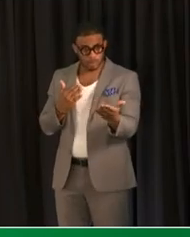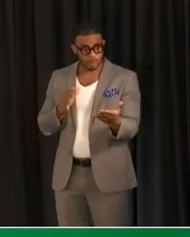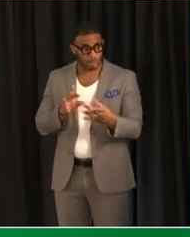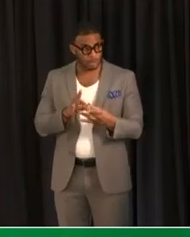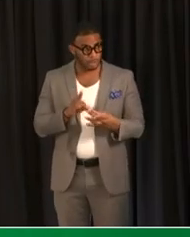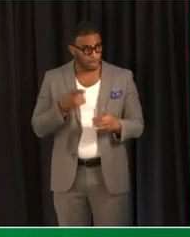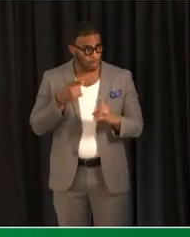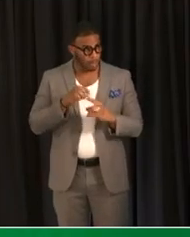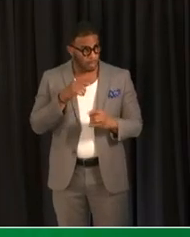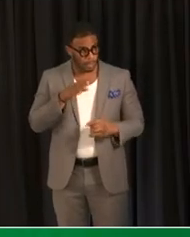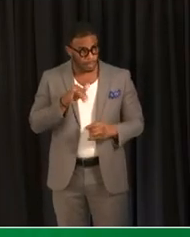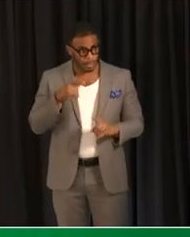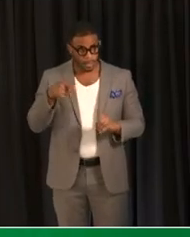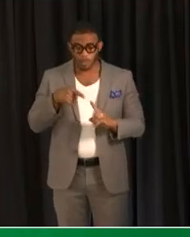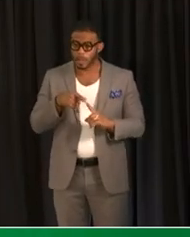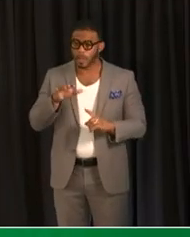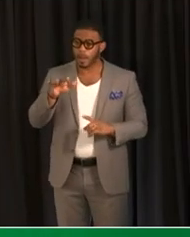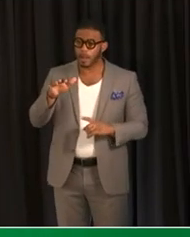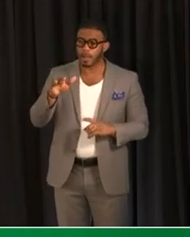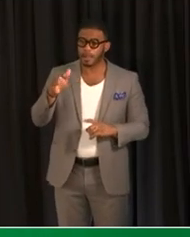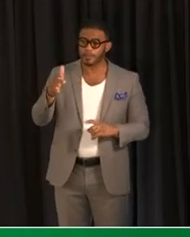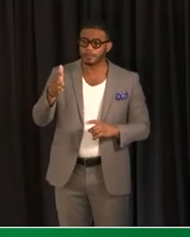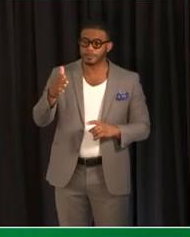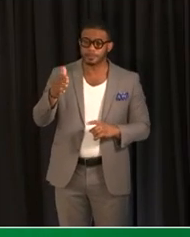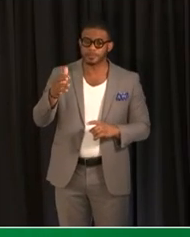of your other point, Kathy, around